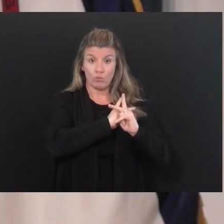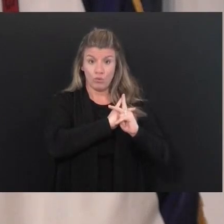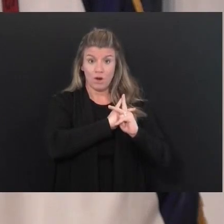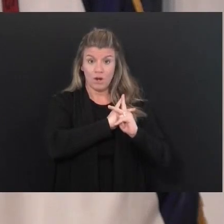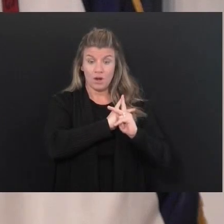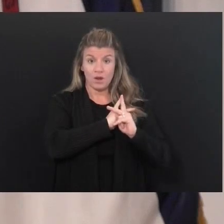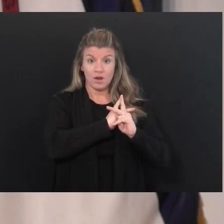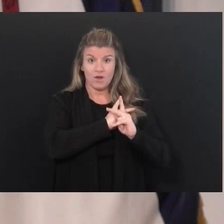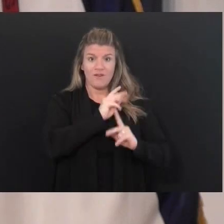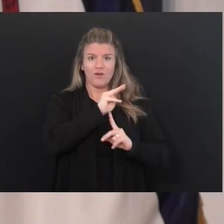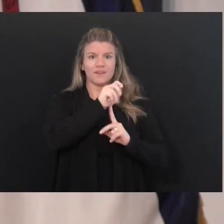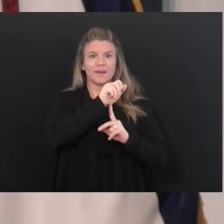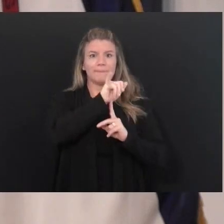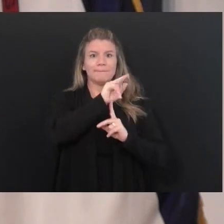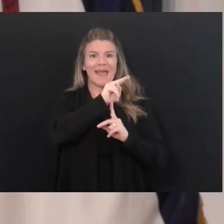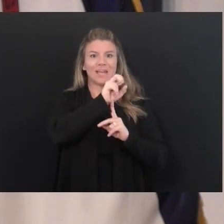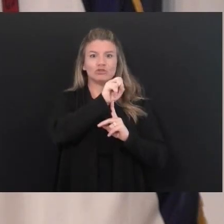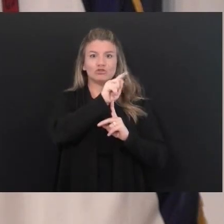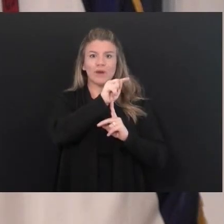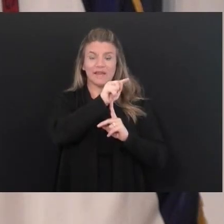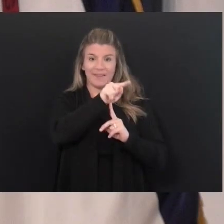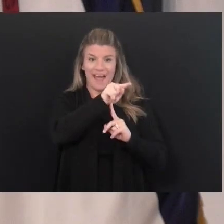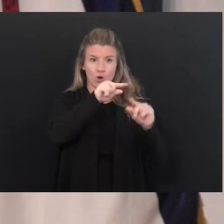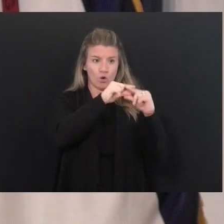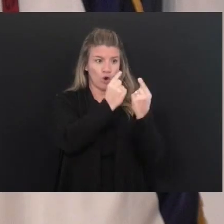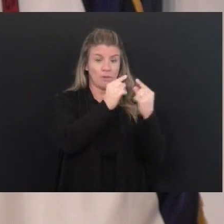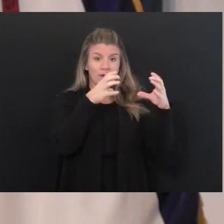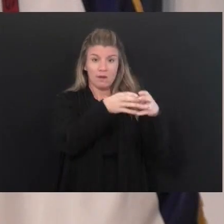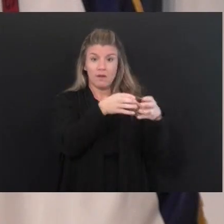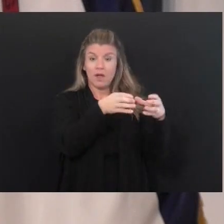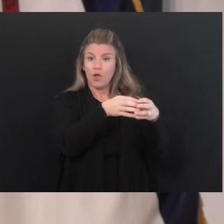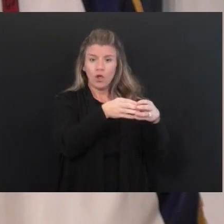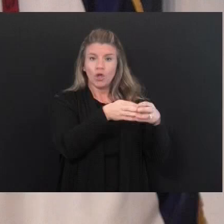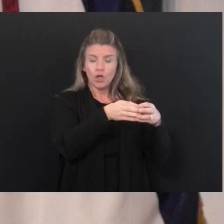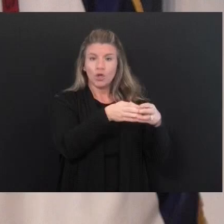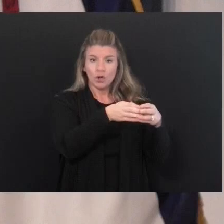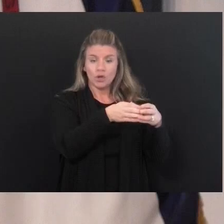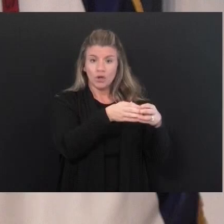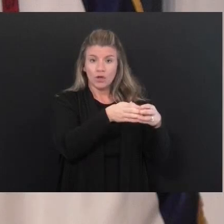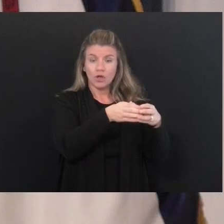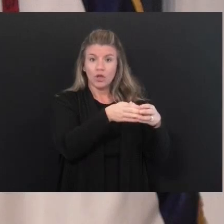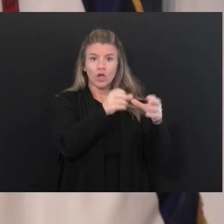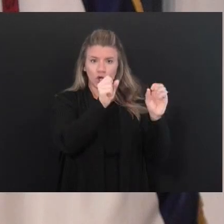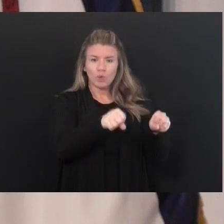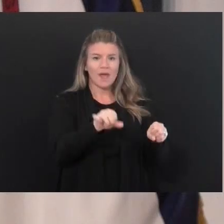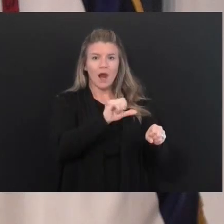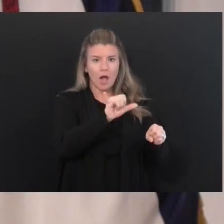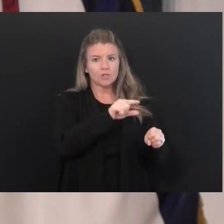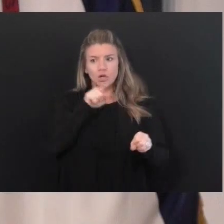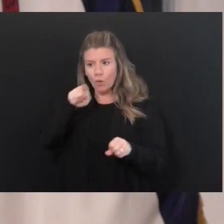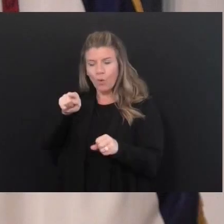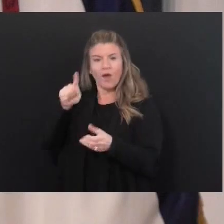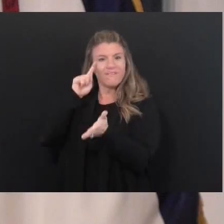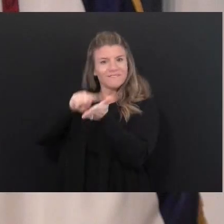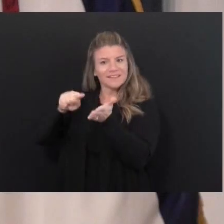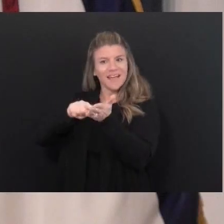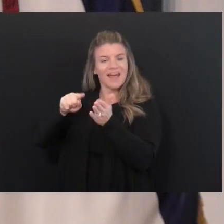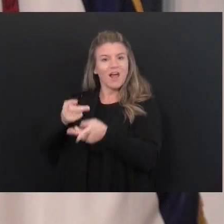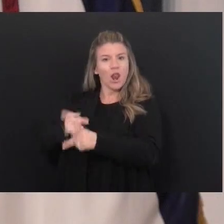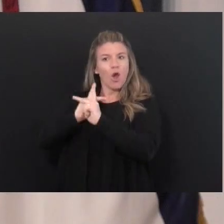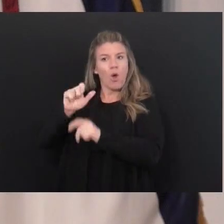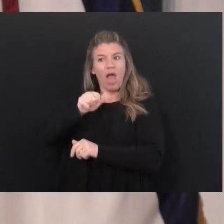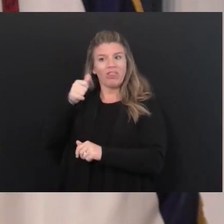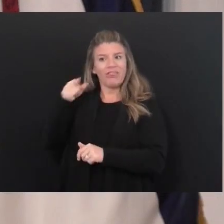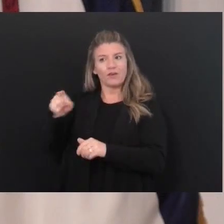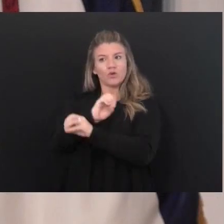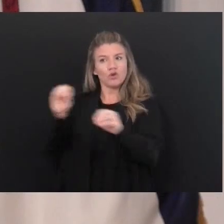the Main Street division, you're also eligible there, as I understand it, for loans that are basically where you pay